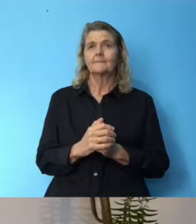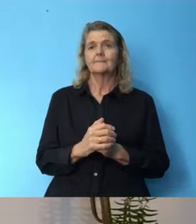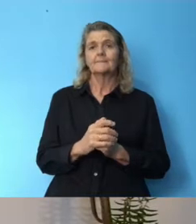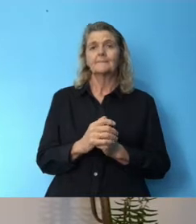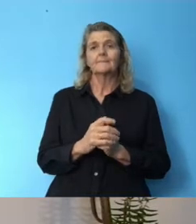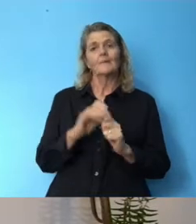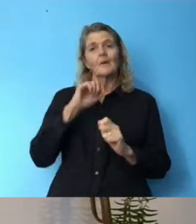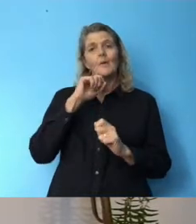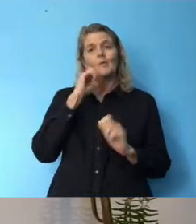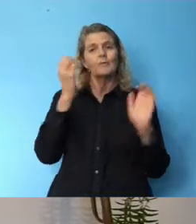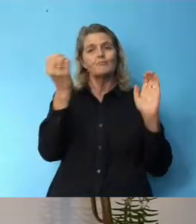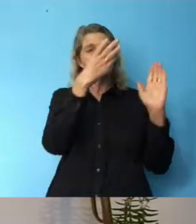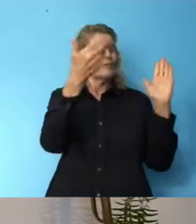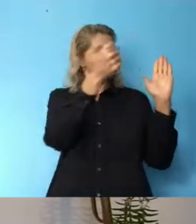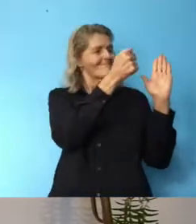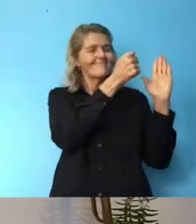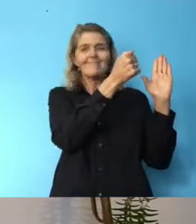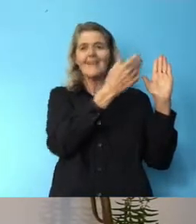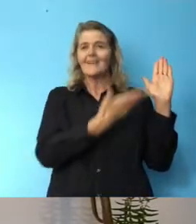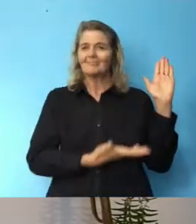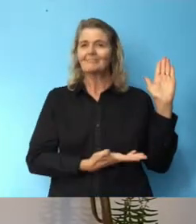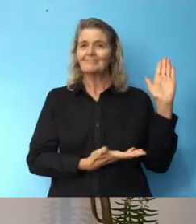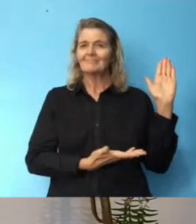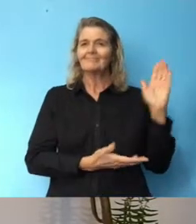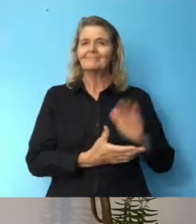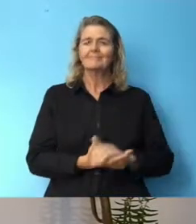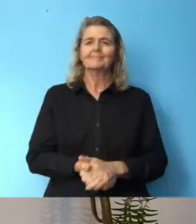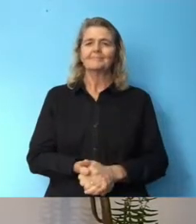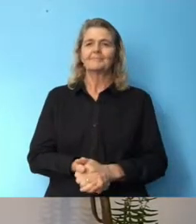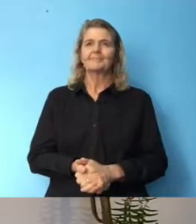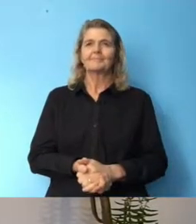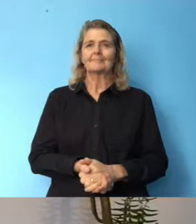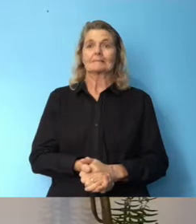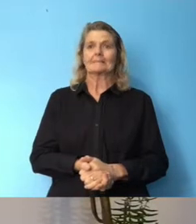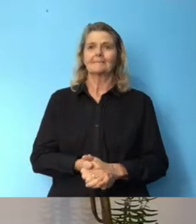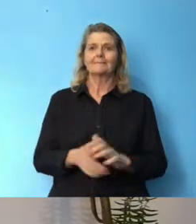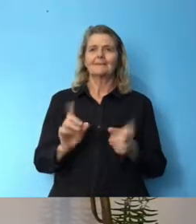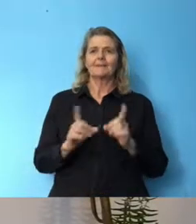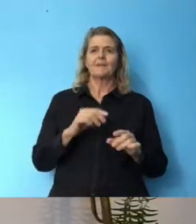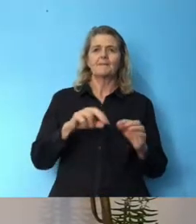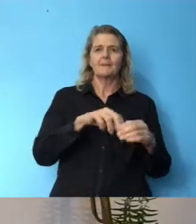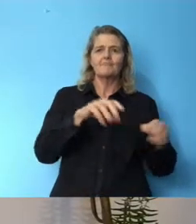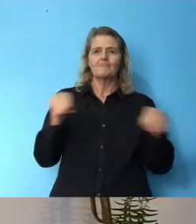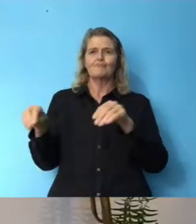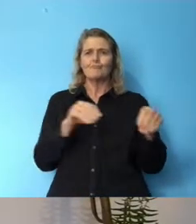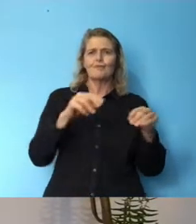that's going to go there. So you can see, sorry, I'm probably pulling myself out of the frame there.